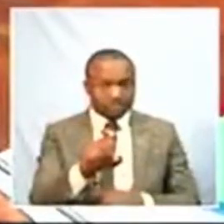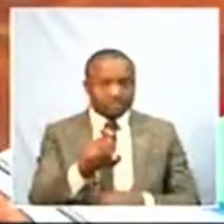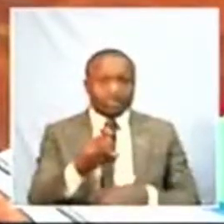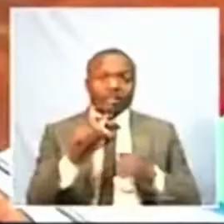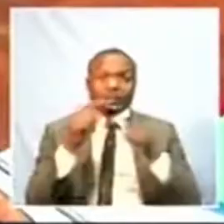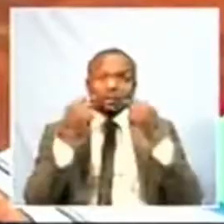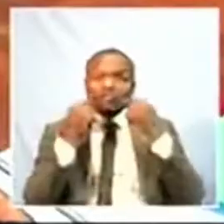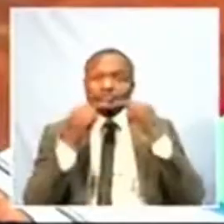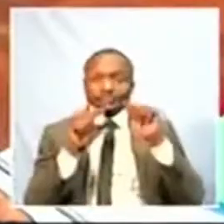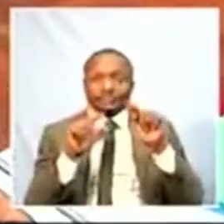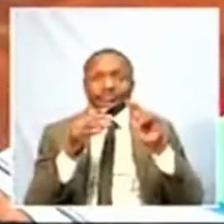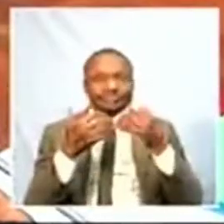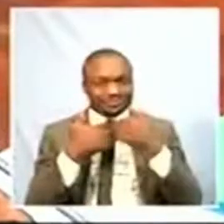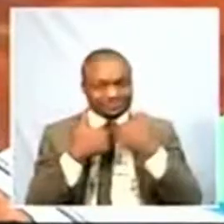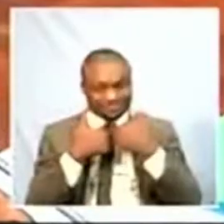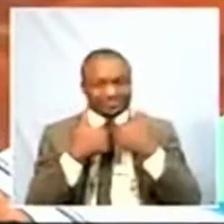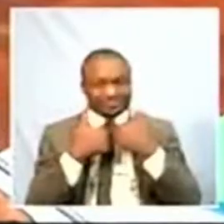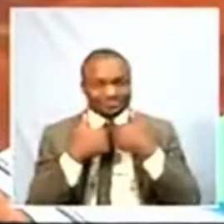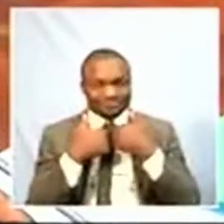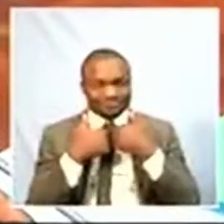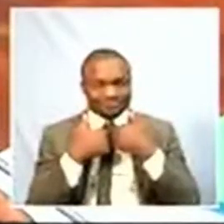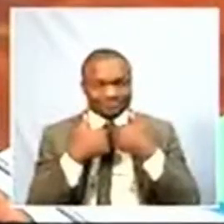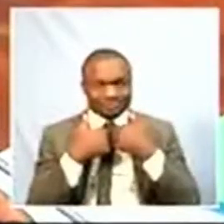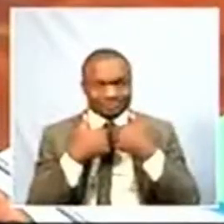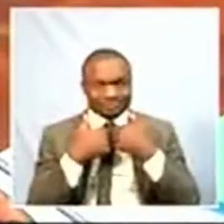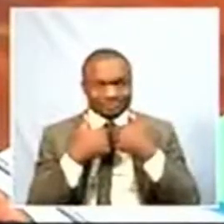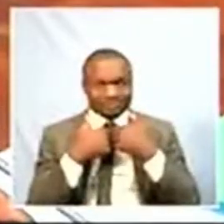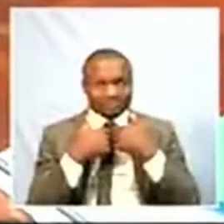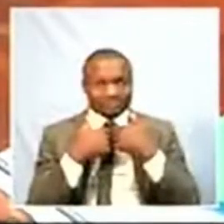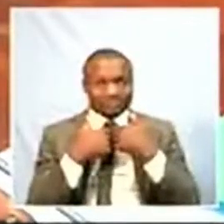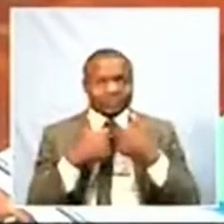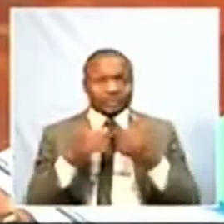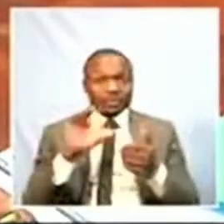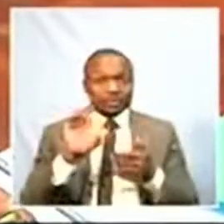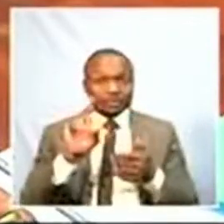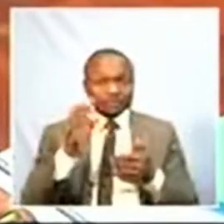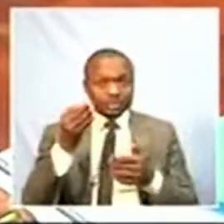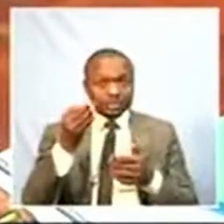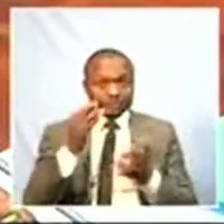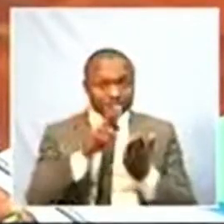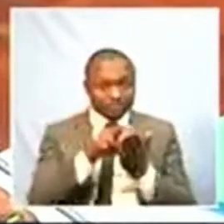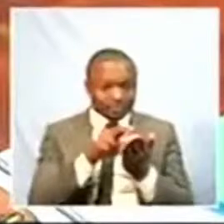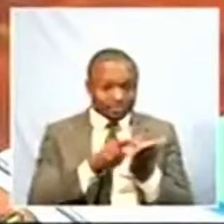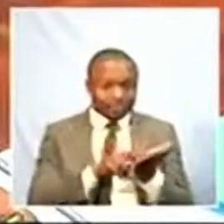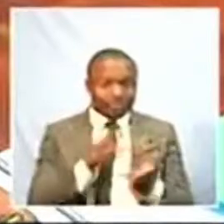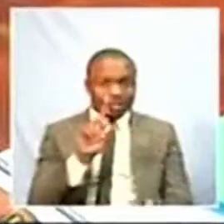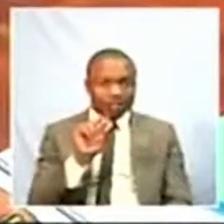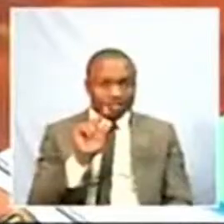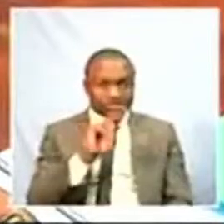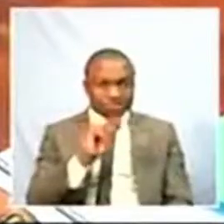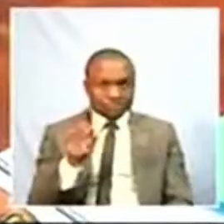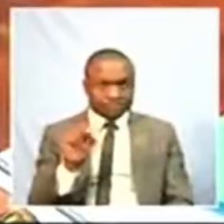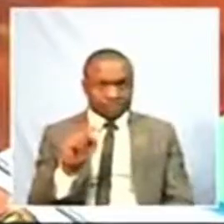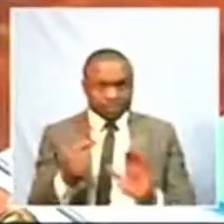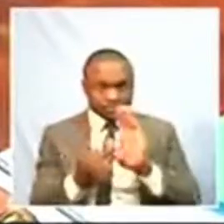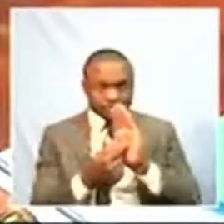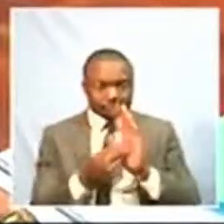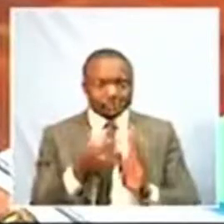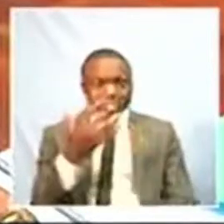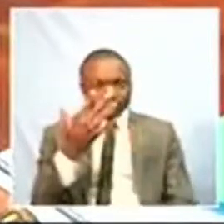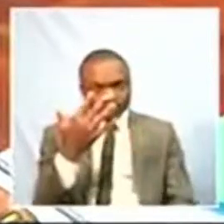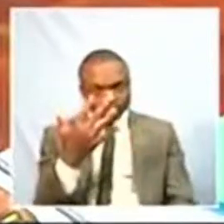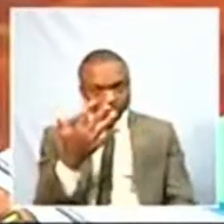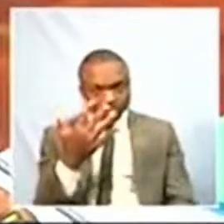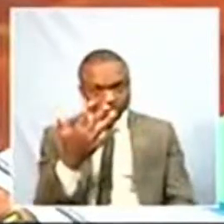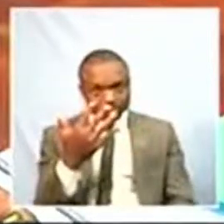have a soft copy of the CDF guidelines for 2022, where we were guided under point number 5, provision